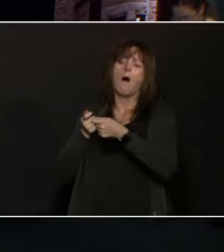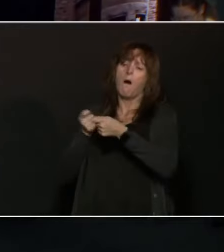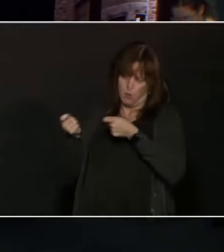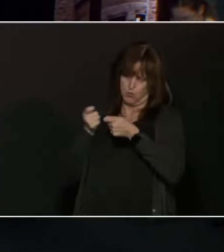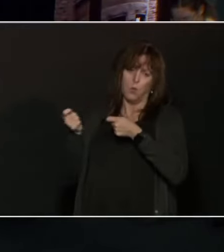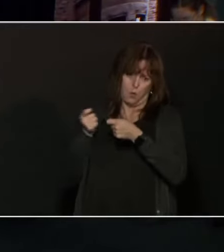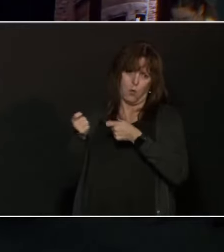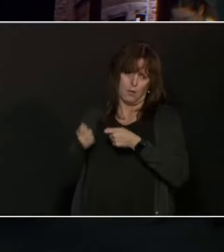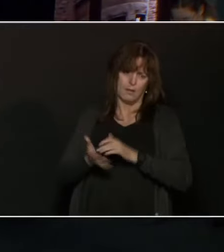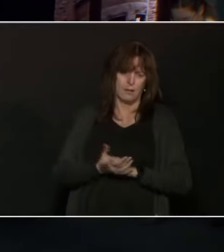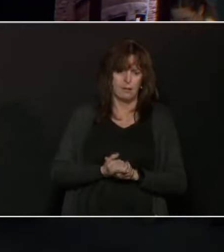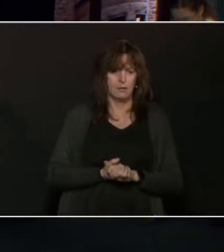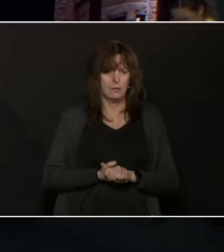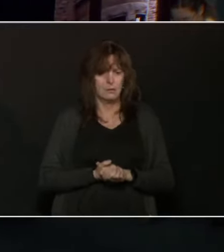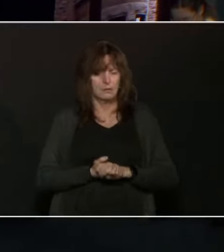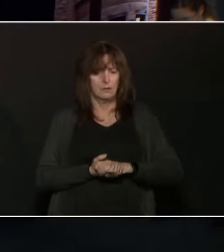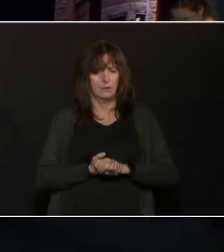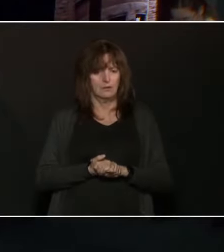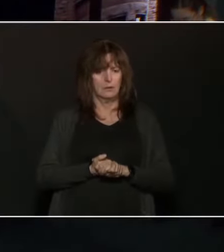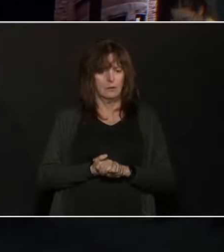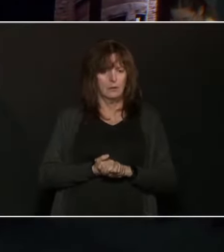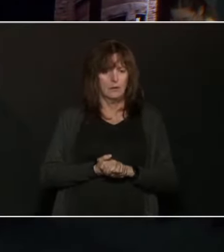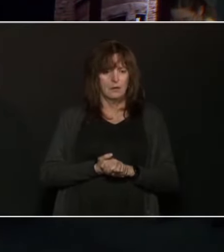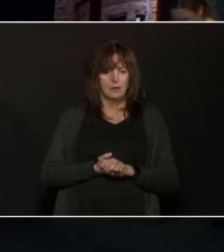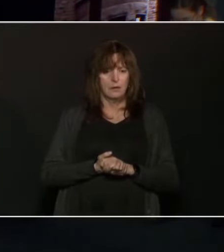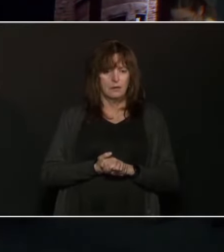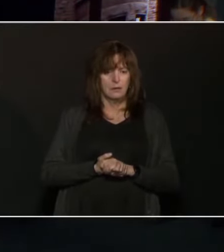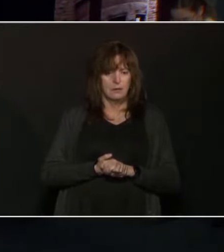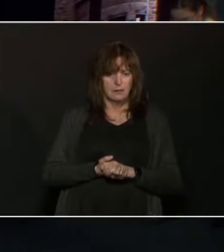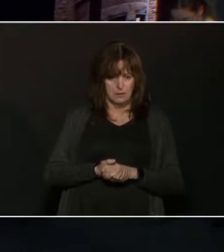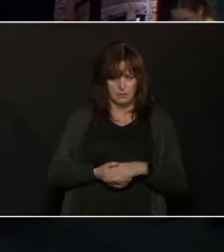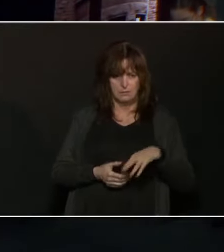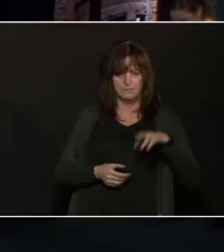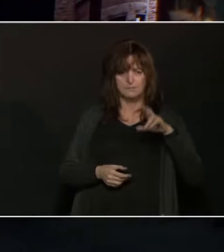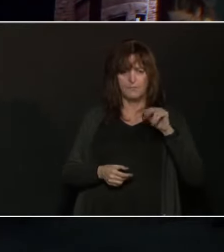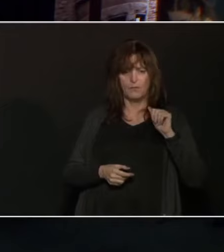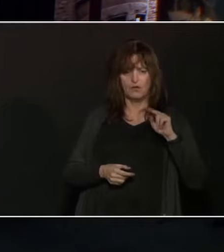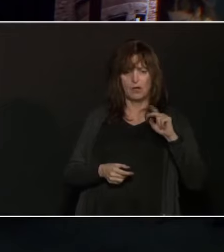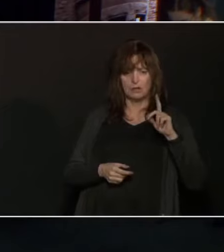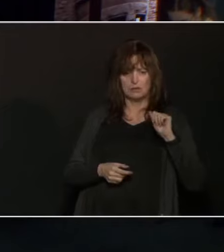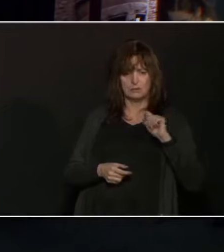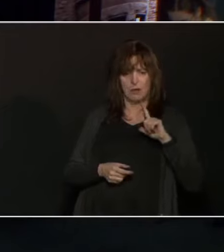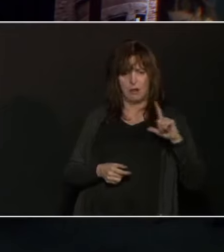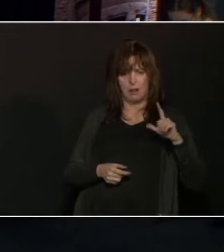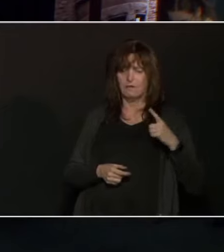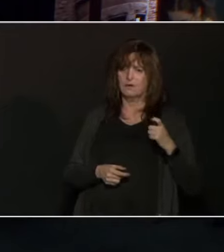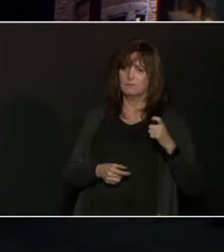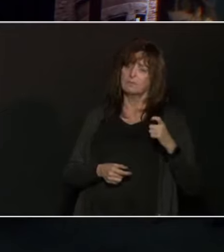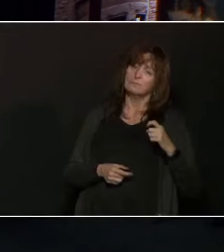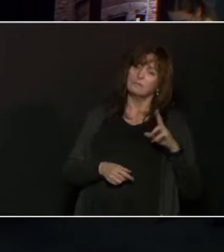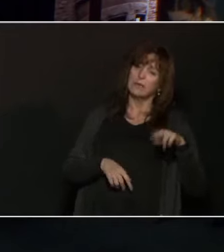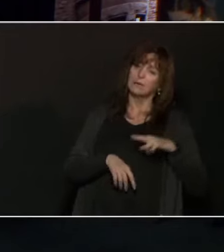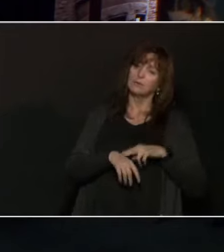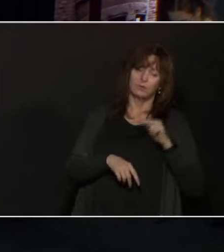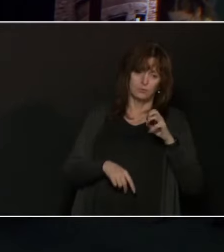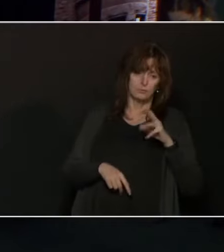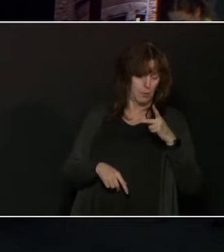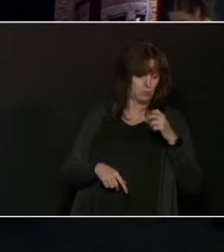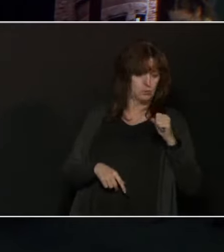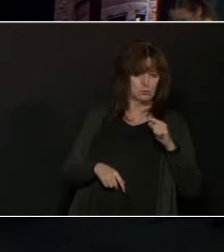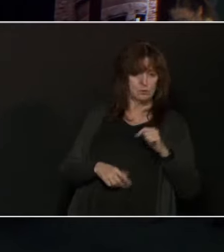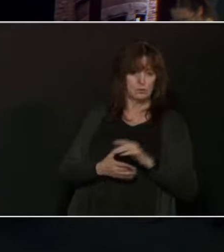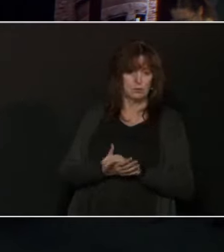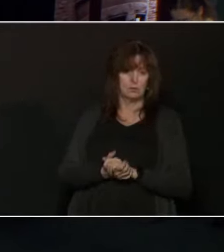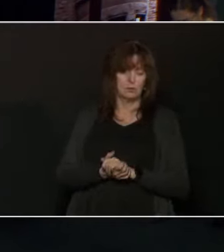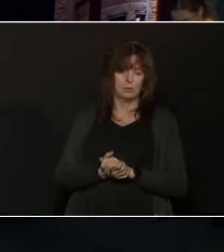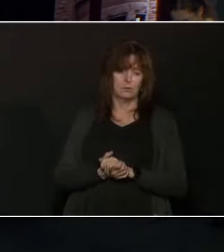Next question comes from Randall Denley at National Post. Please go ahead. Hi, the announcement was made today about reopening